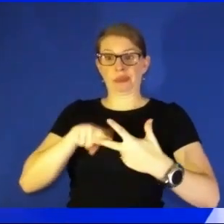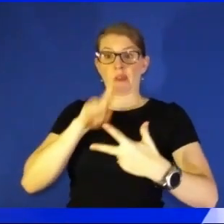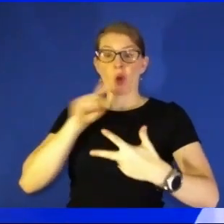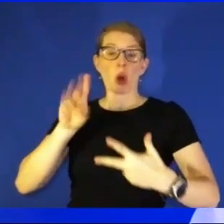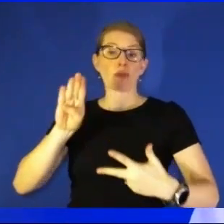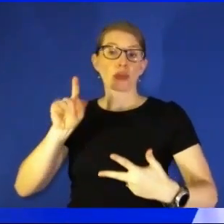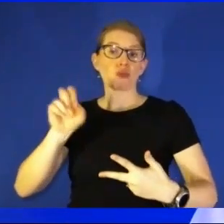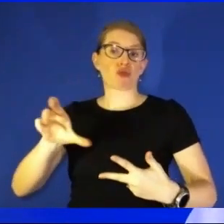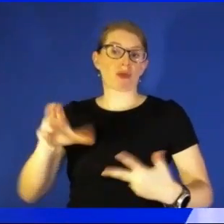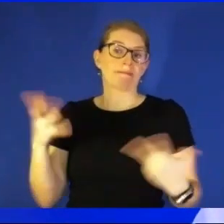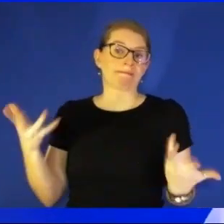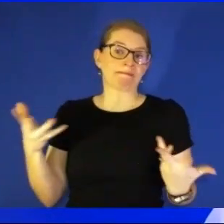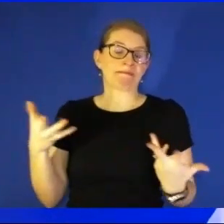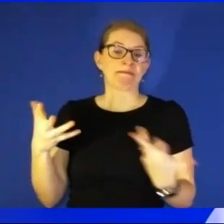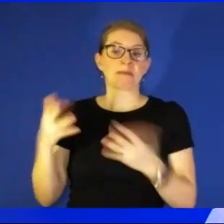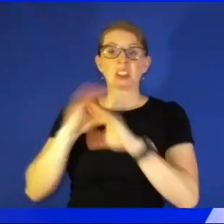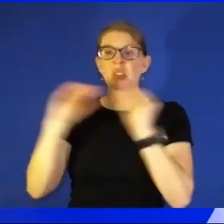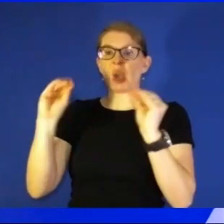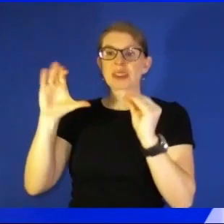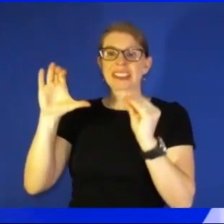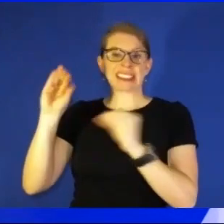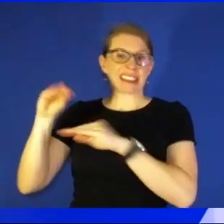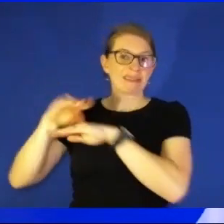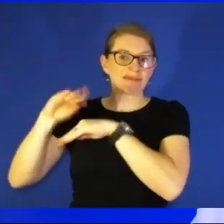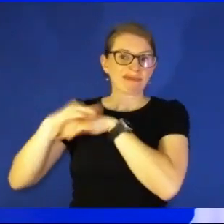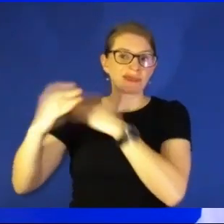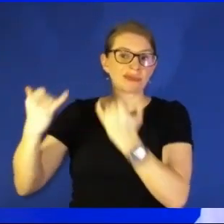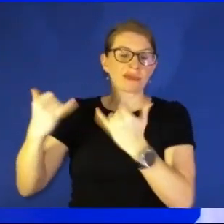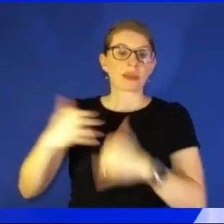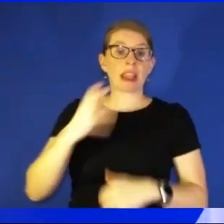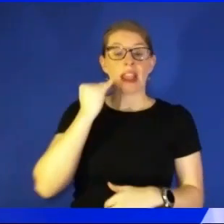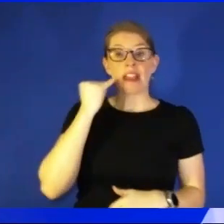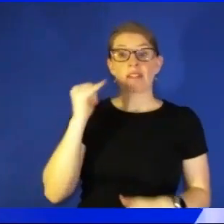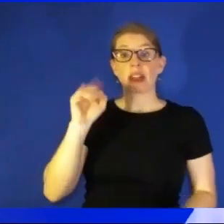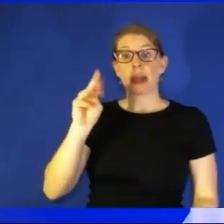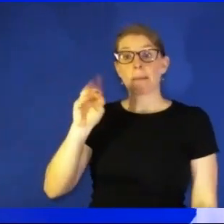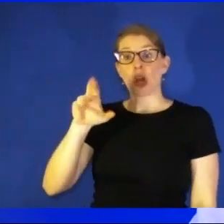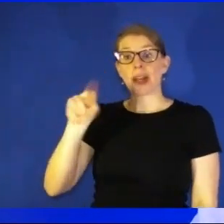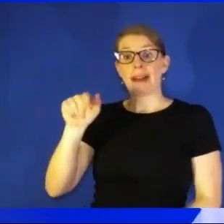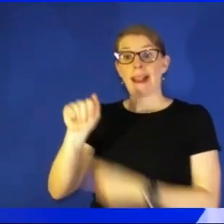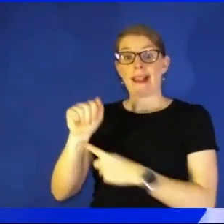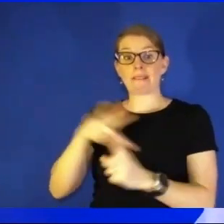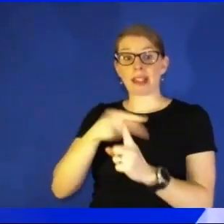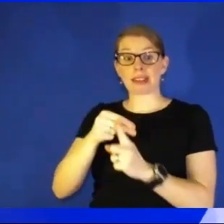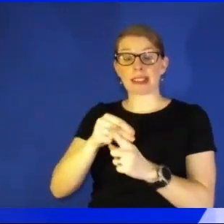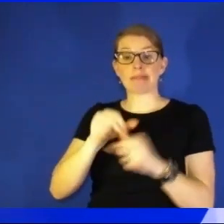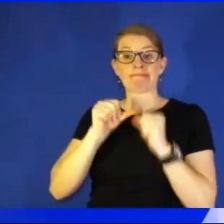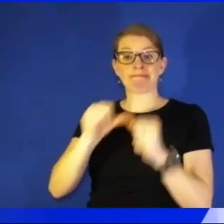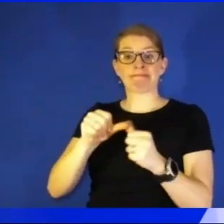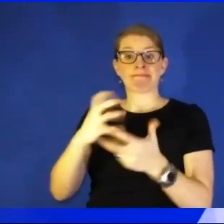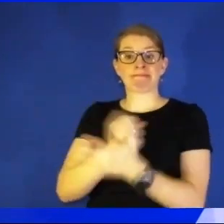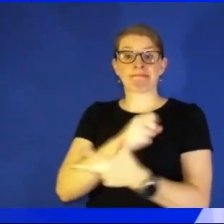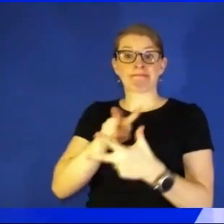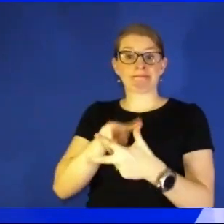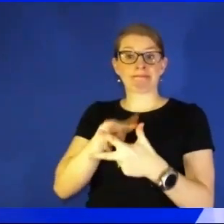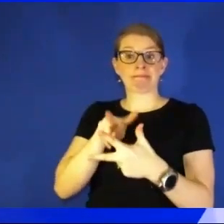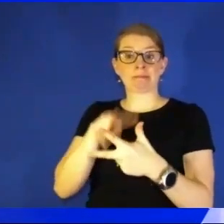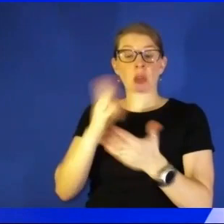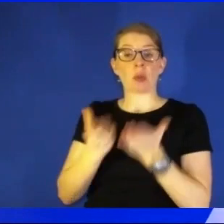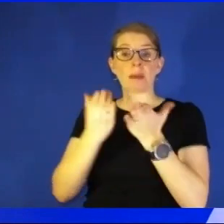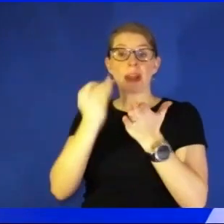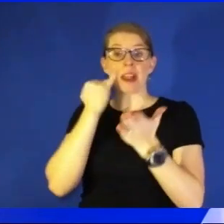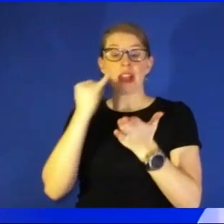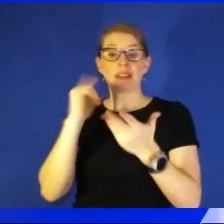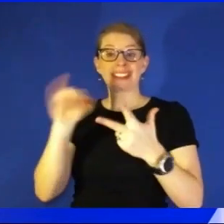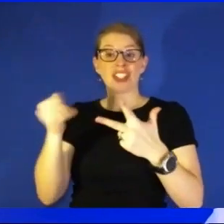on that right now. If you have received the mRNA vaccines, keep getting those. The recommendation still is, if you've received a Johnson &